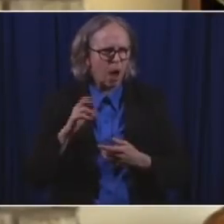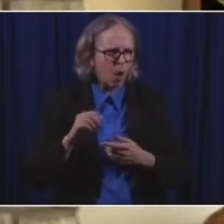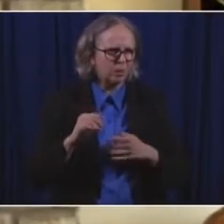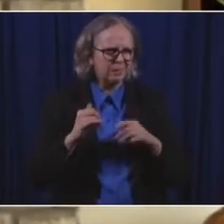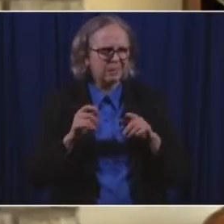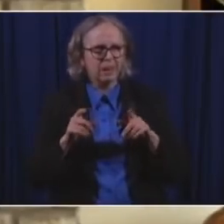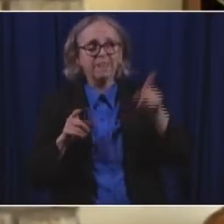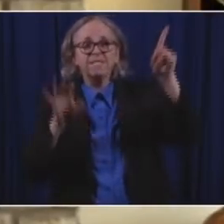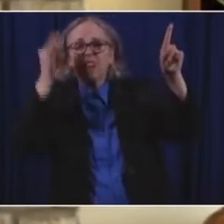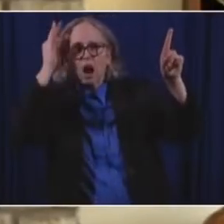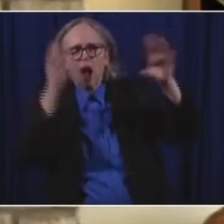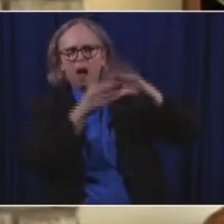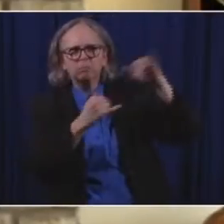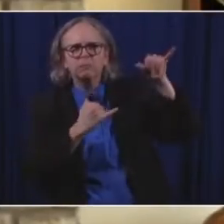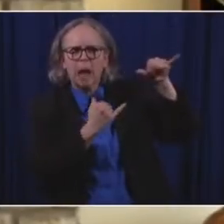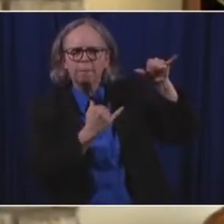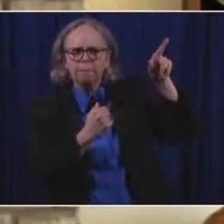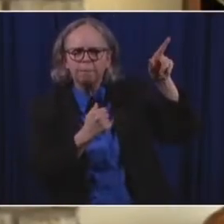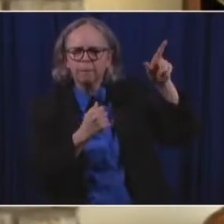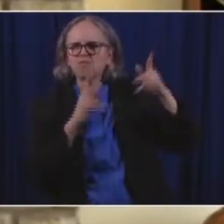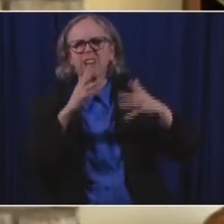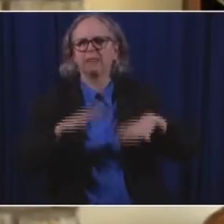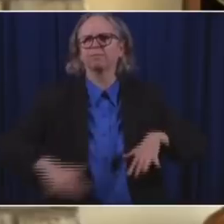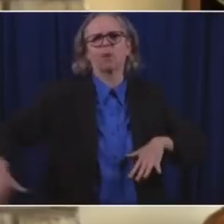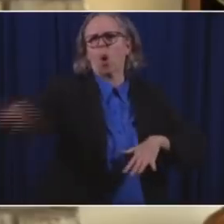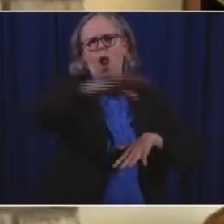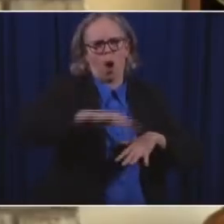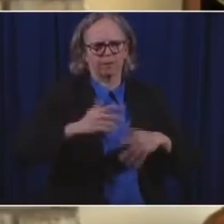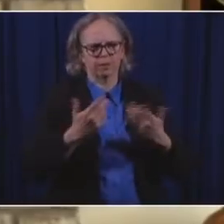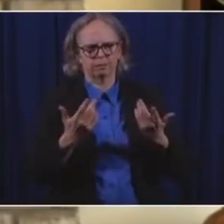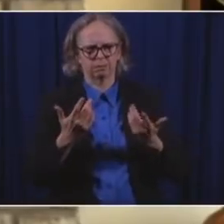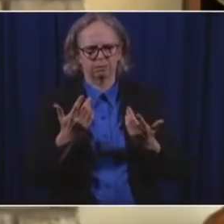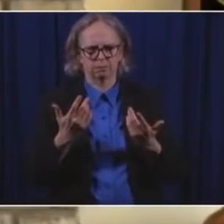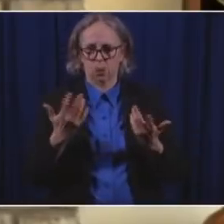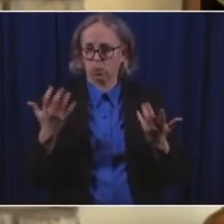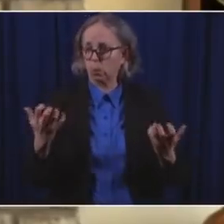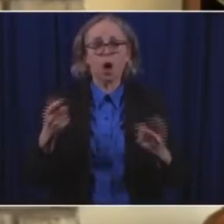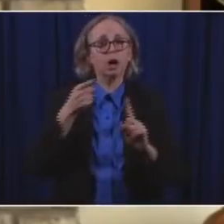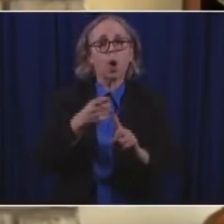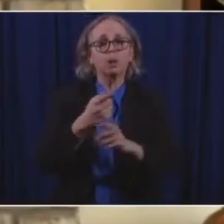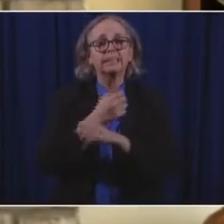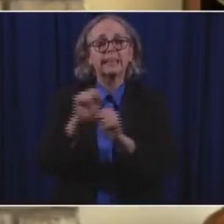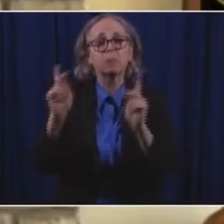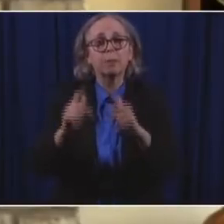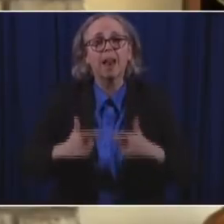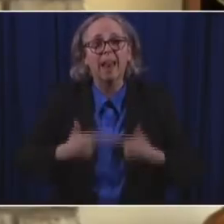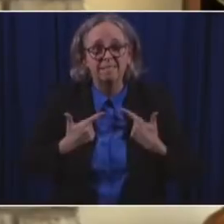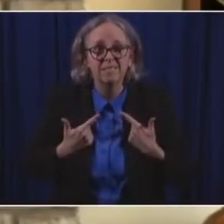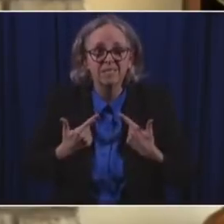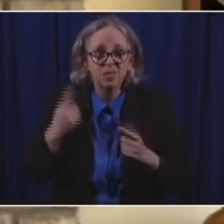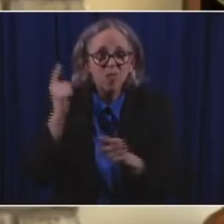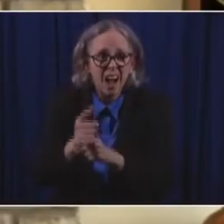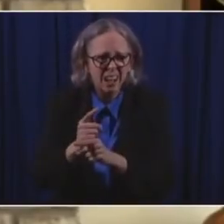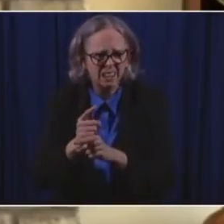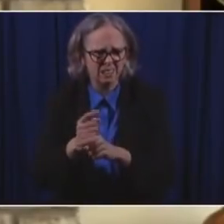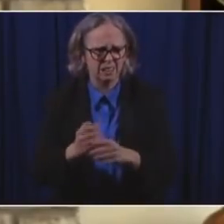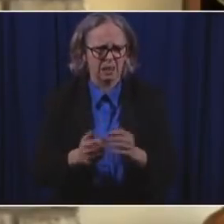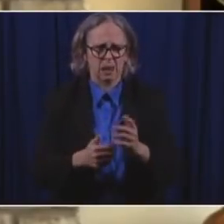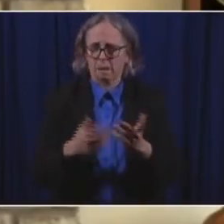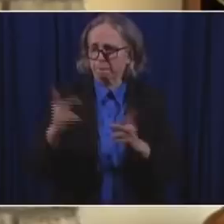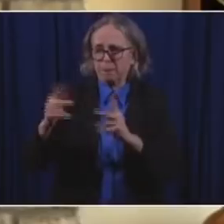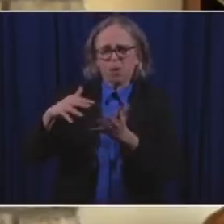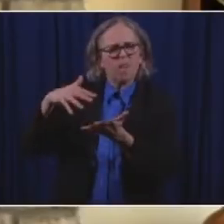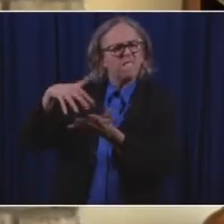universal objectives. One is to save lives, to cover the most vulnerable people as quickly as we can, people who are